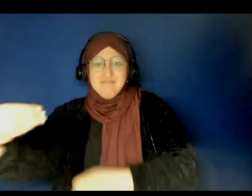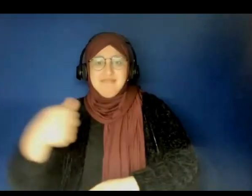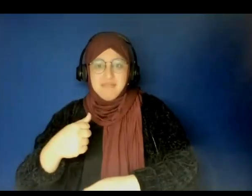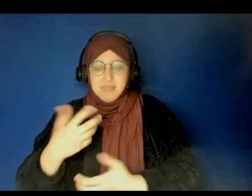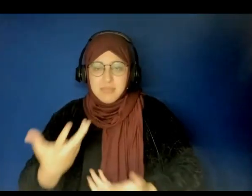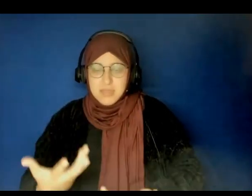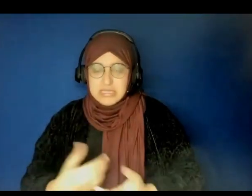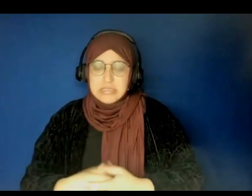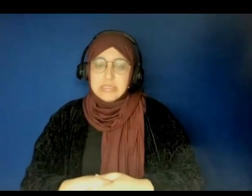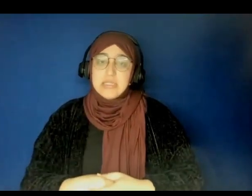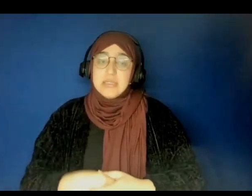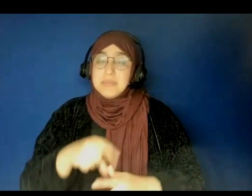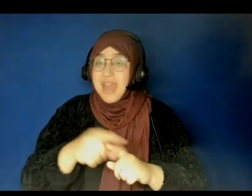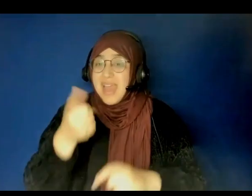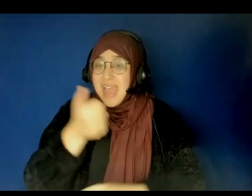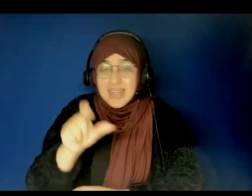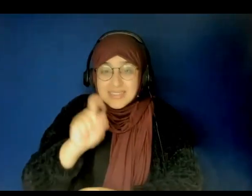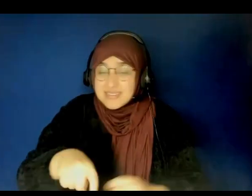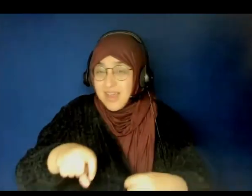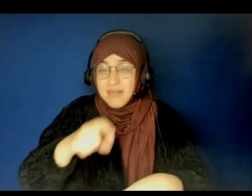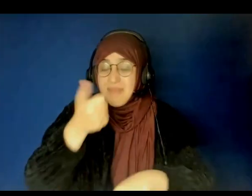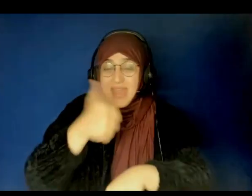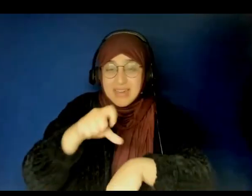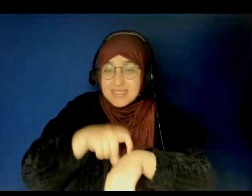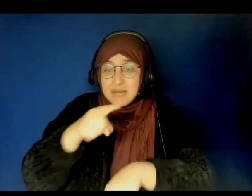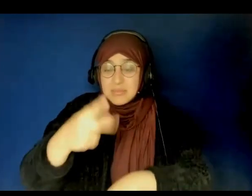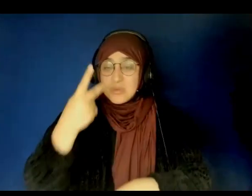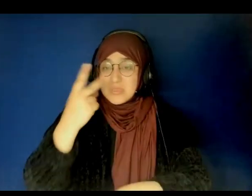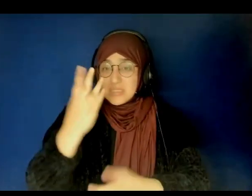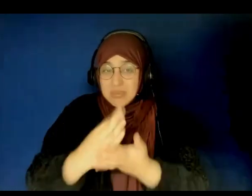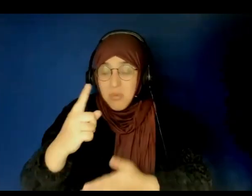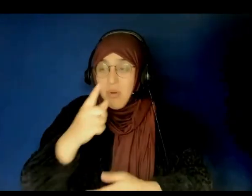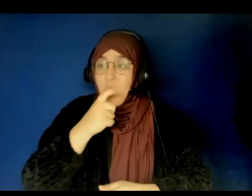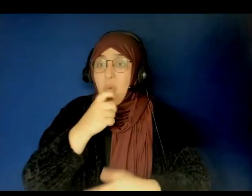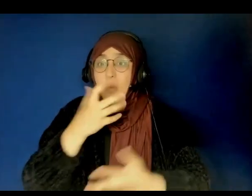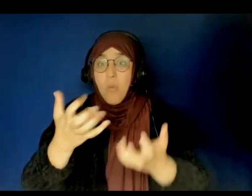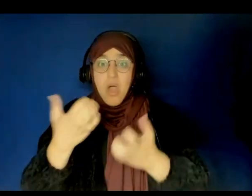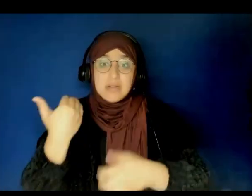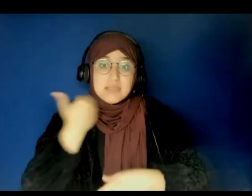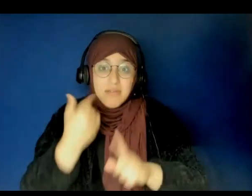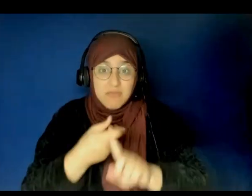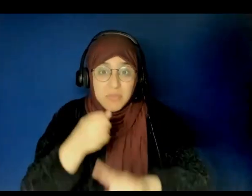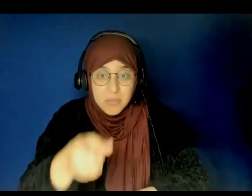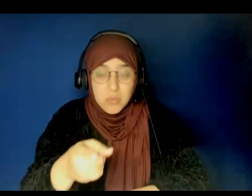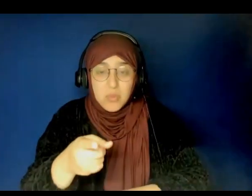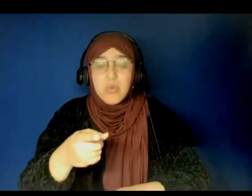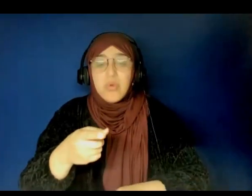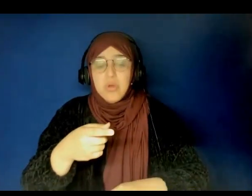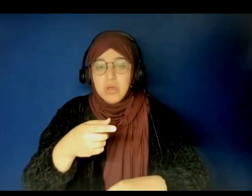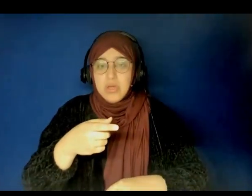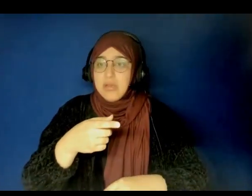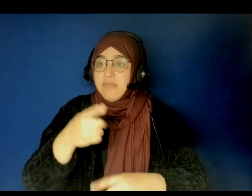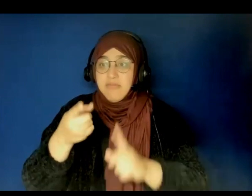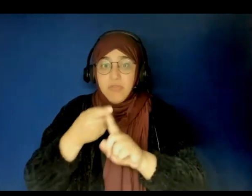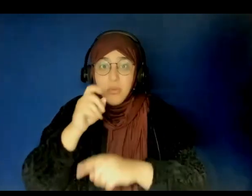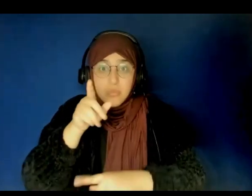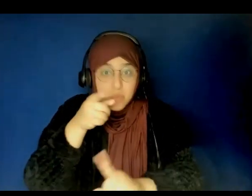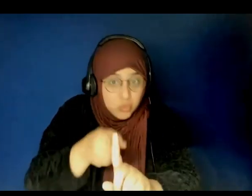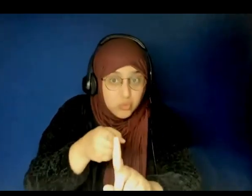wants debt from you, whether it is your debt or the debt of a loved one, the very first thing you should do is to